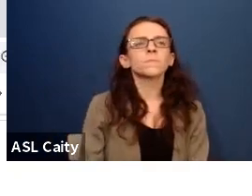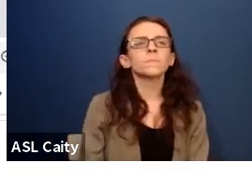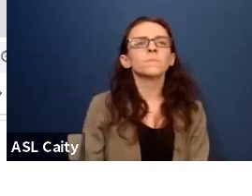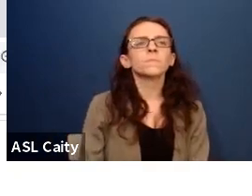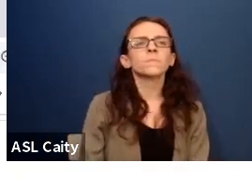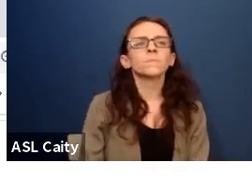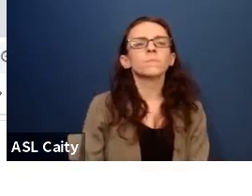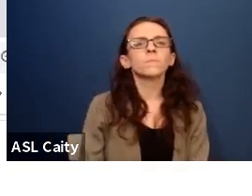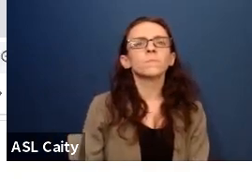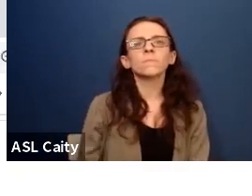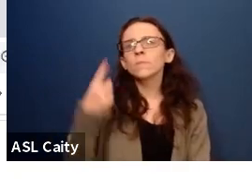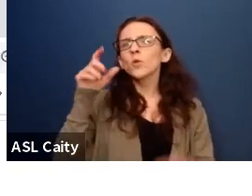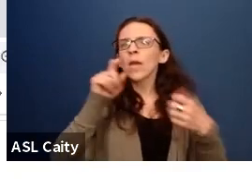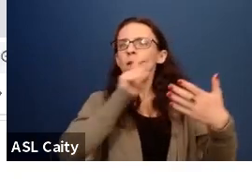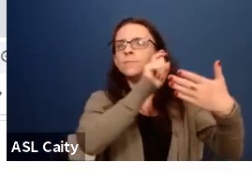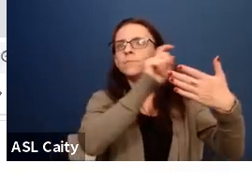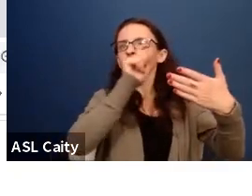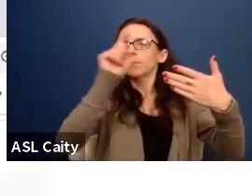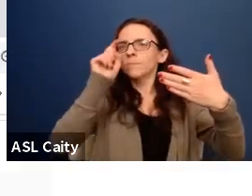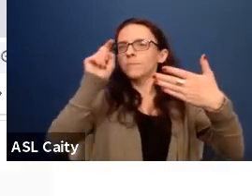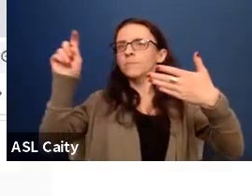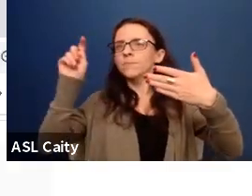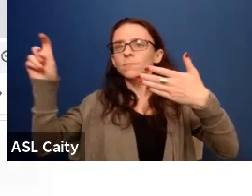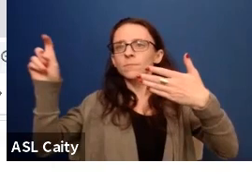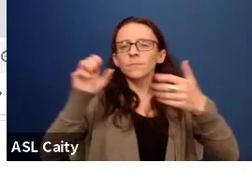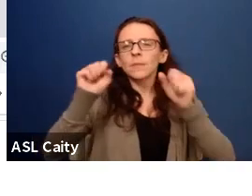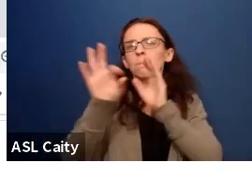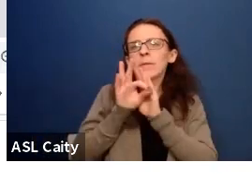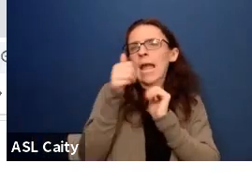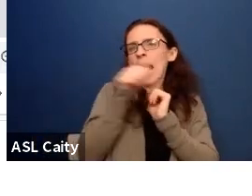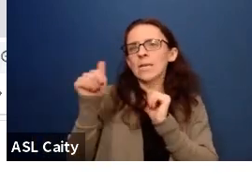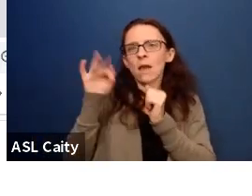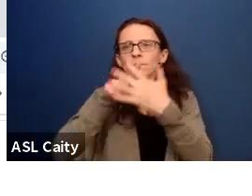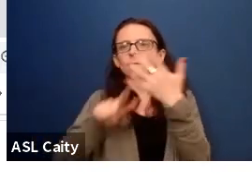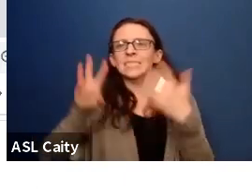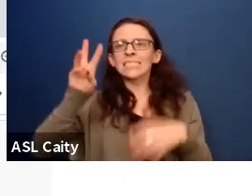but it has each of the 6 options